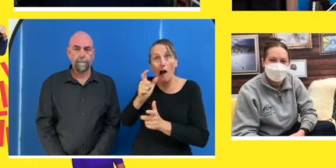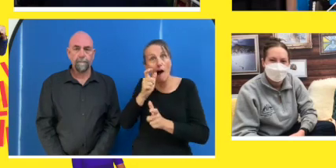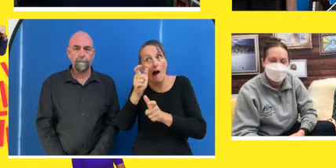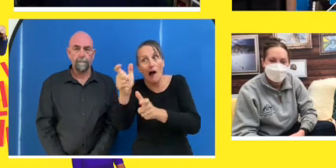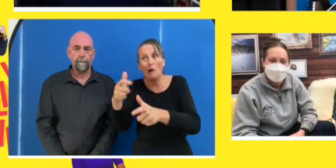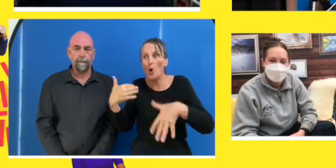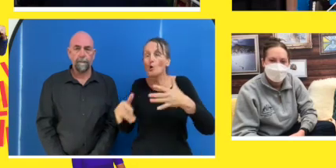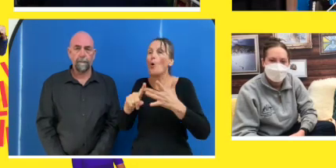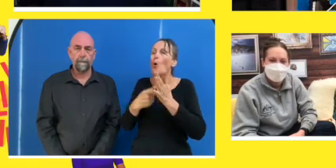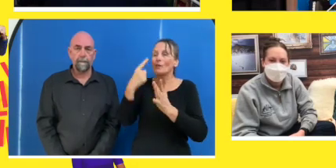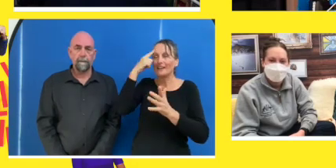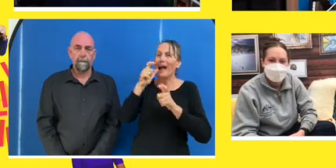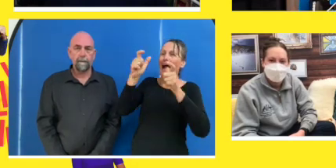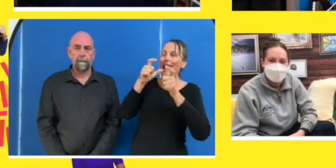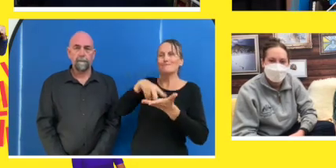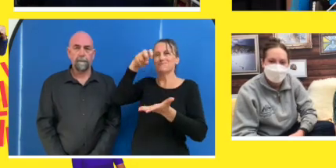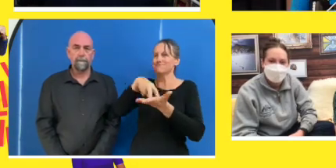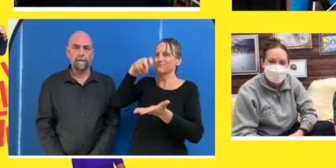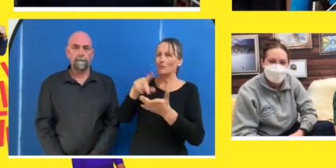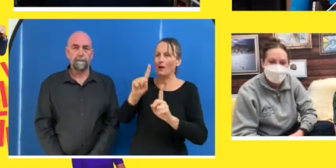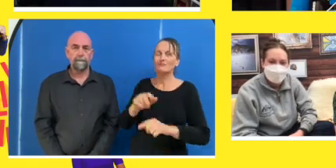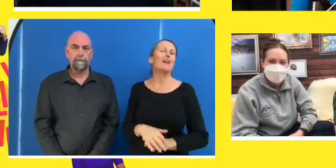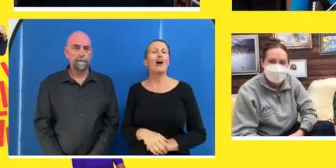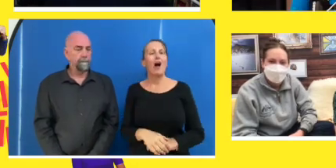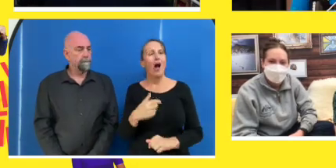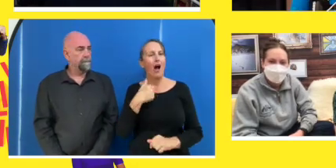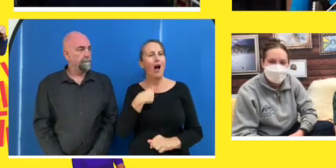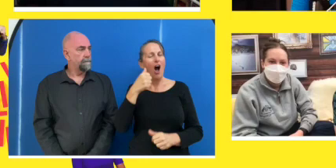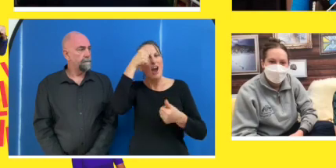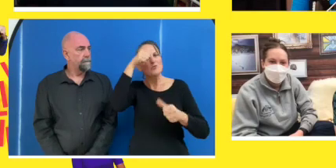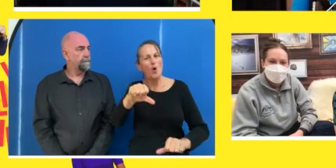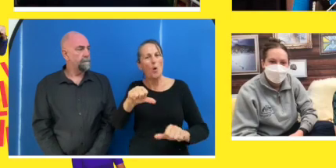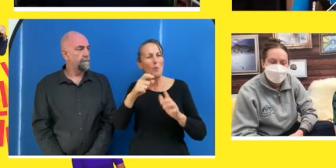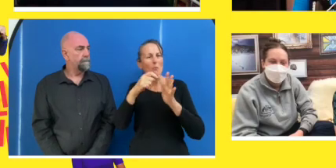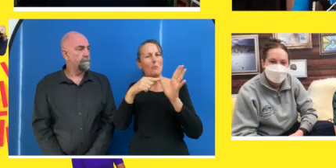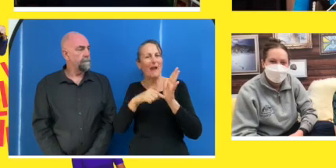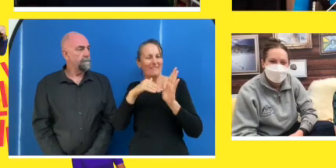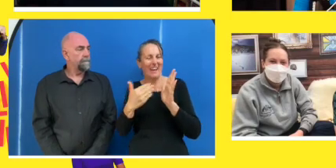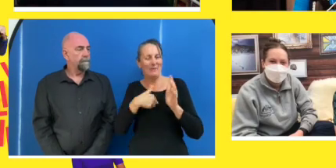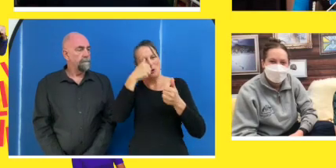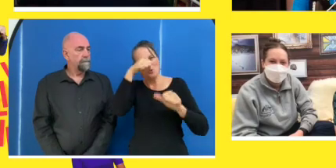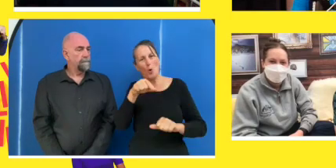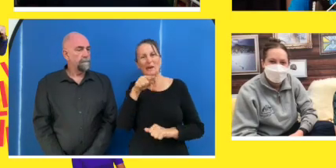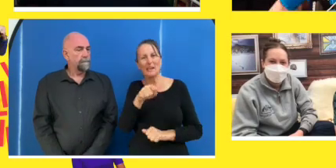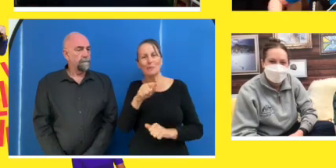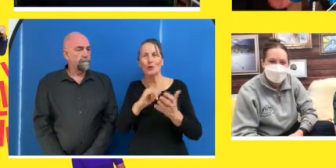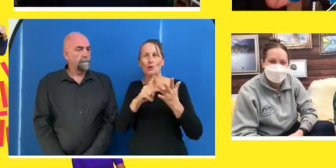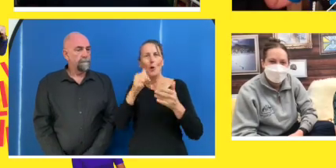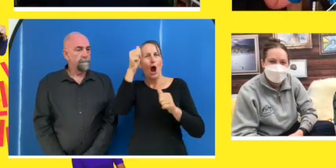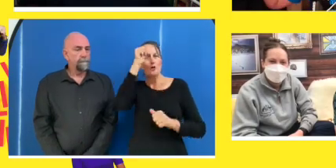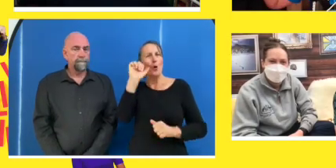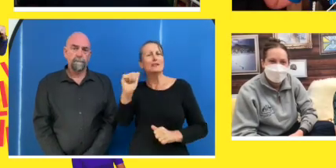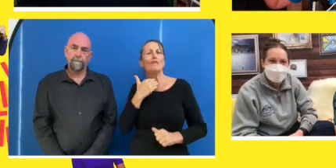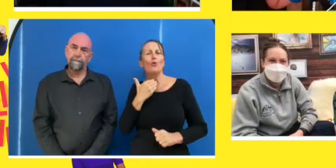could definitely happen. Well, Amelia, were any of those, hoots and hollerings coming from Pat? Were any of them, were you worried at